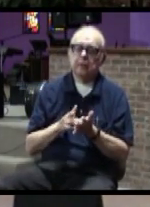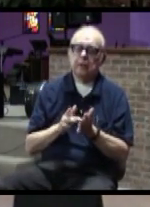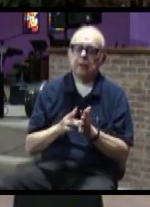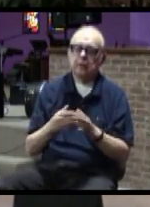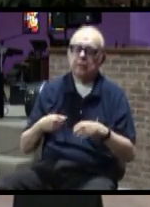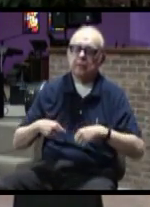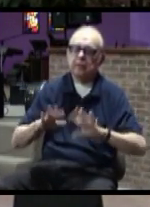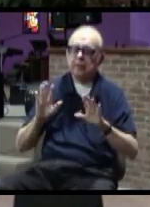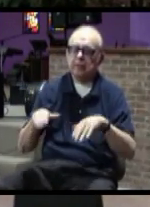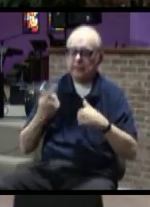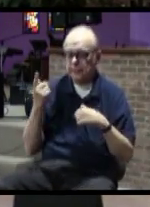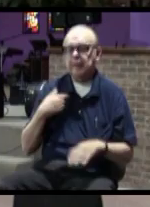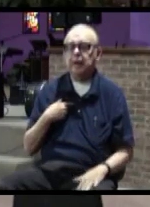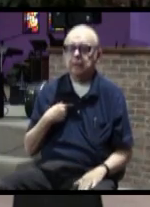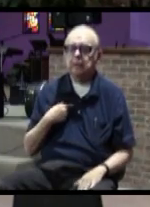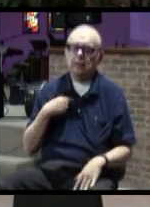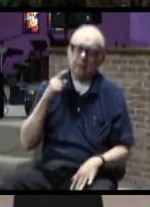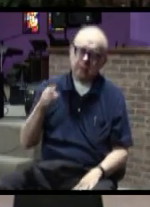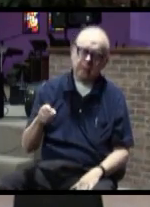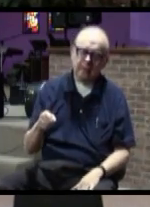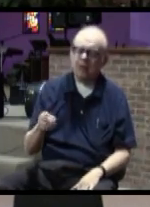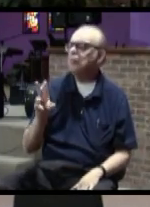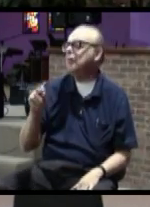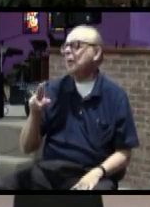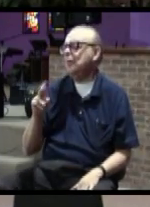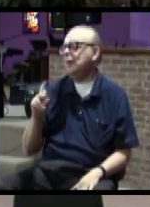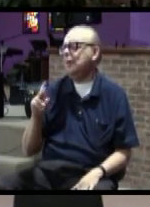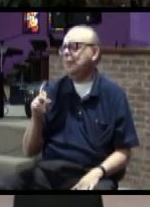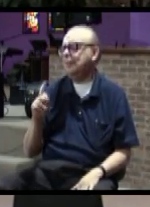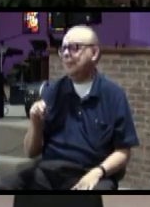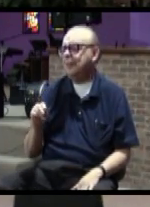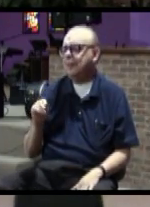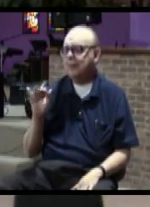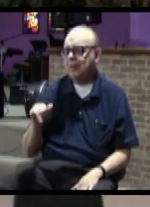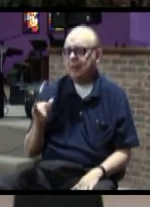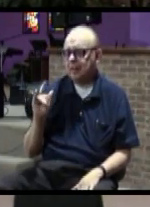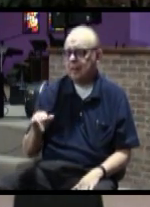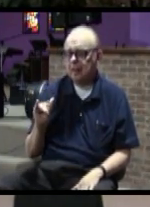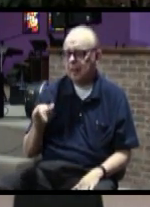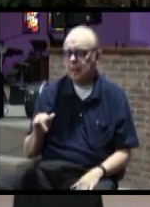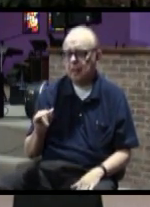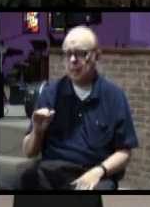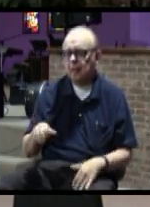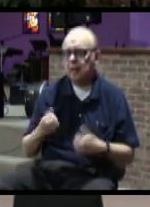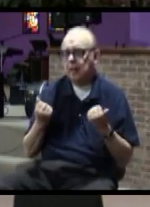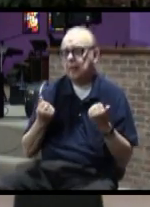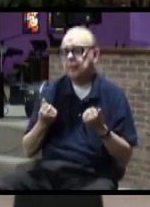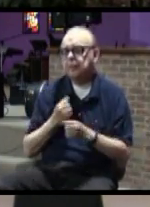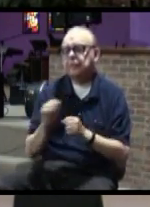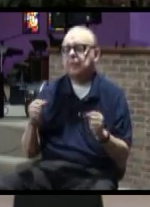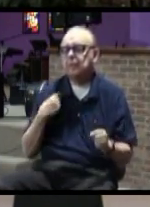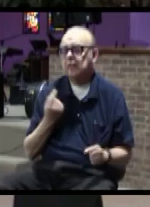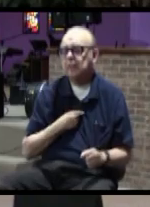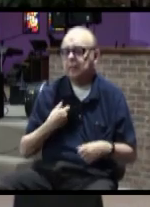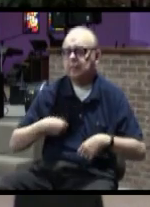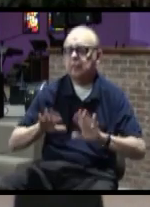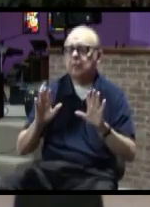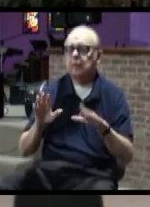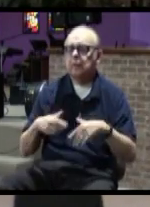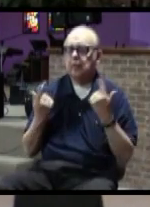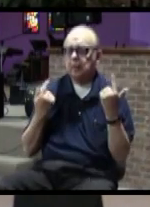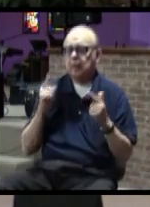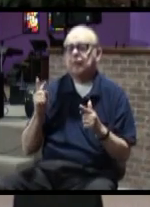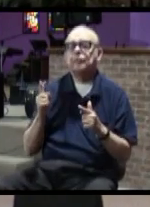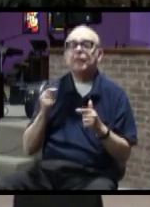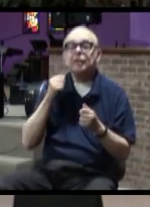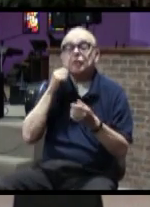well, he gave us life for me. He gave us life for you. No, Yes, he gave his life to save us,